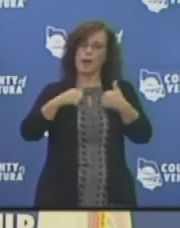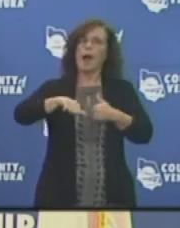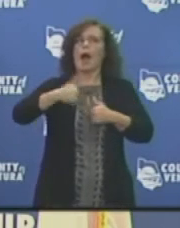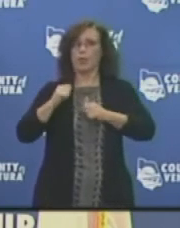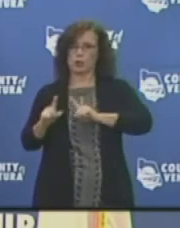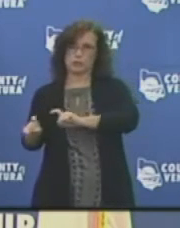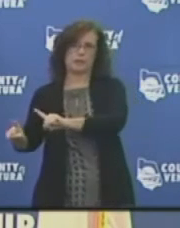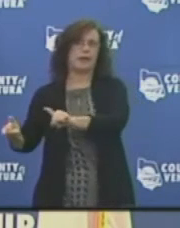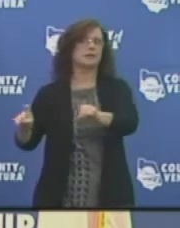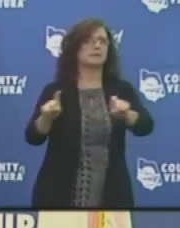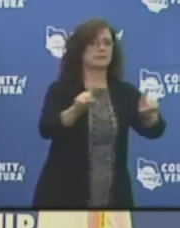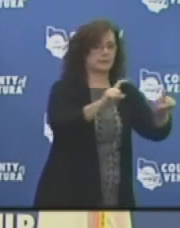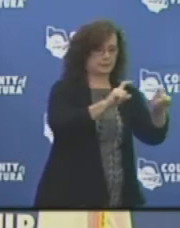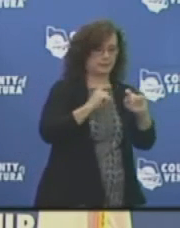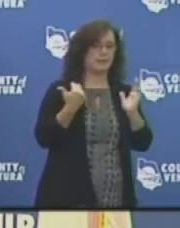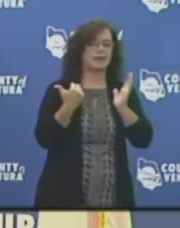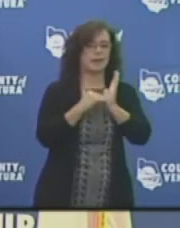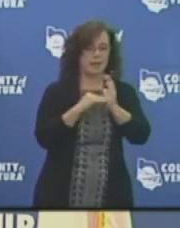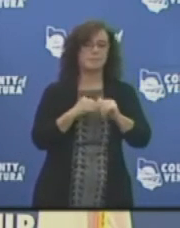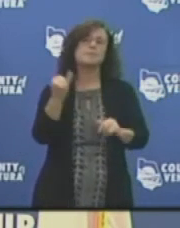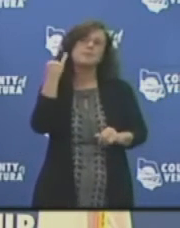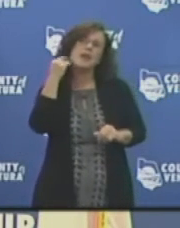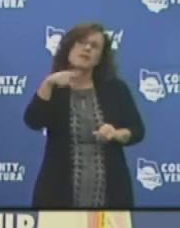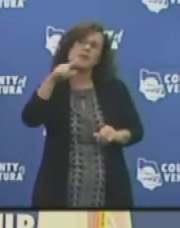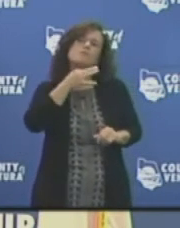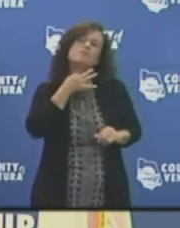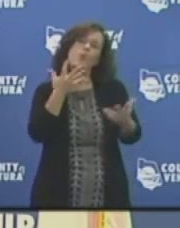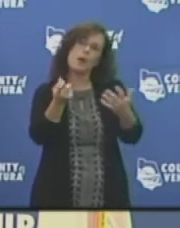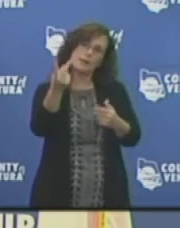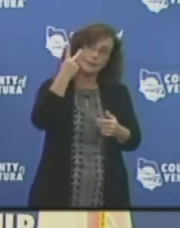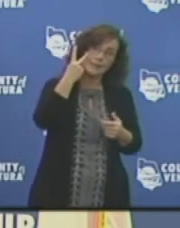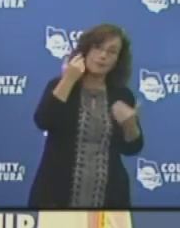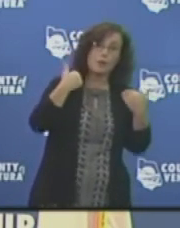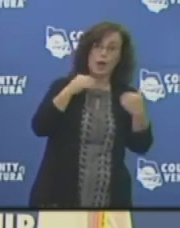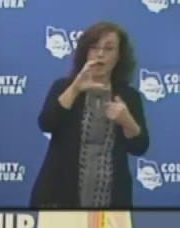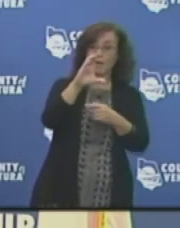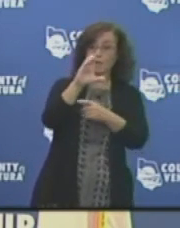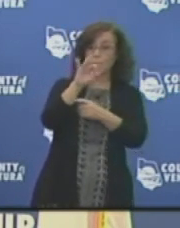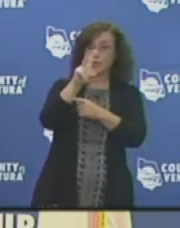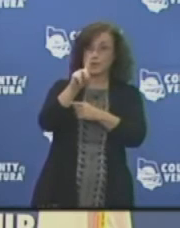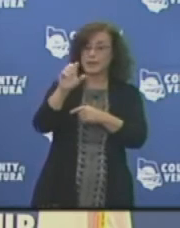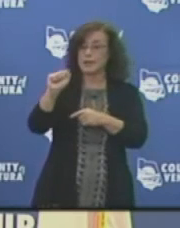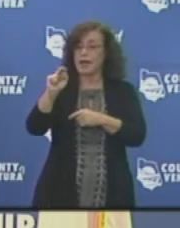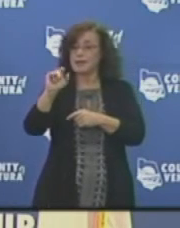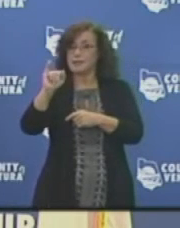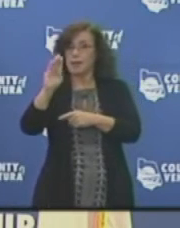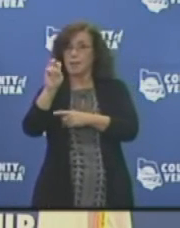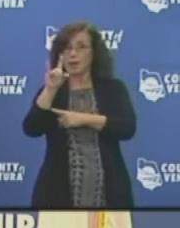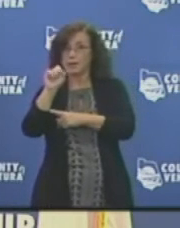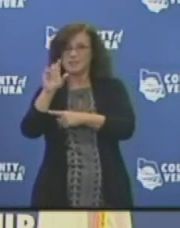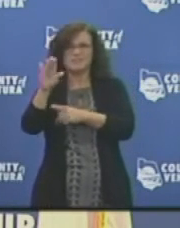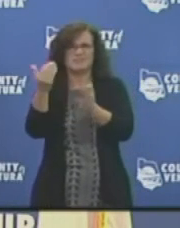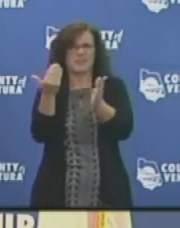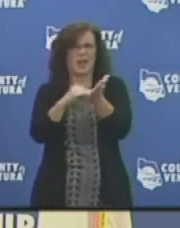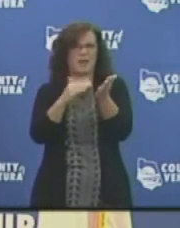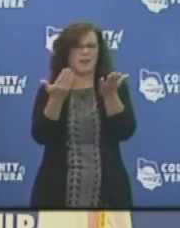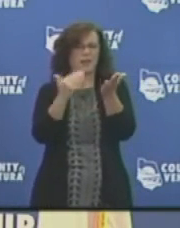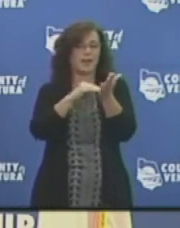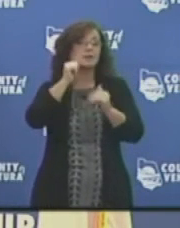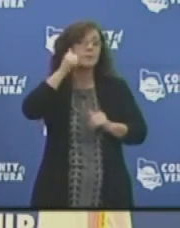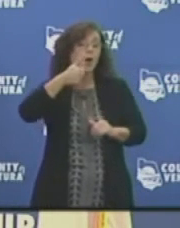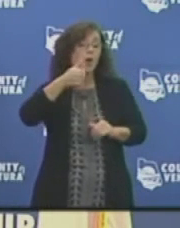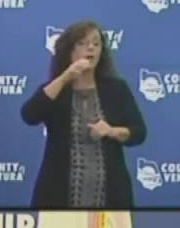got tested. If you want to find out whether you have COVID antibodies for free, you have one last chance tomorrow, and that is in the city